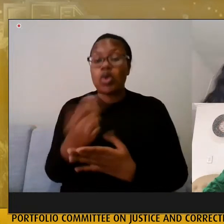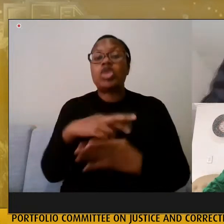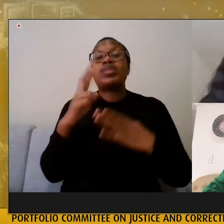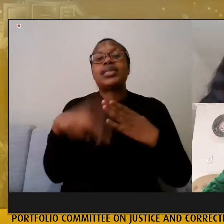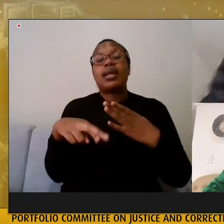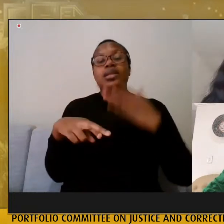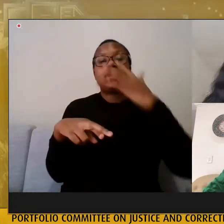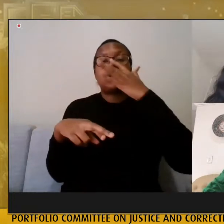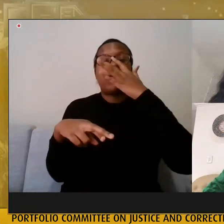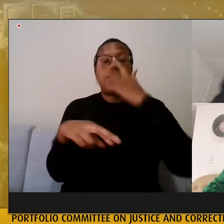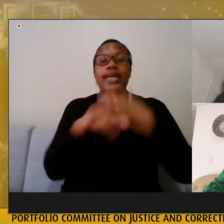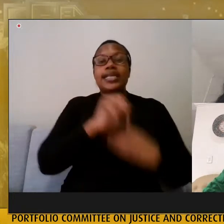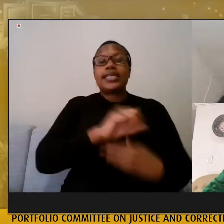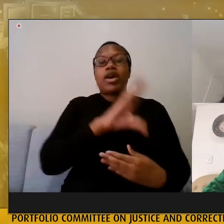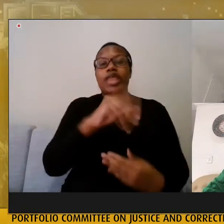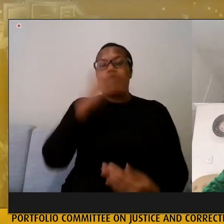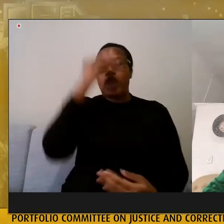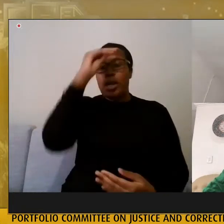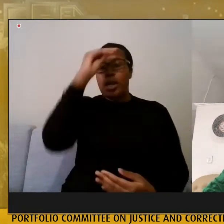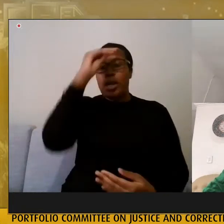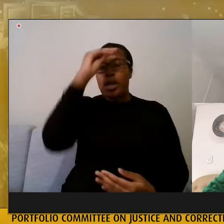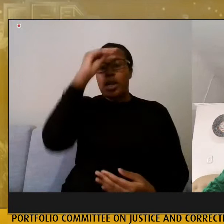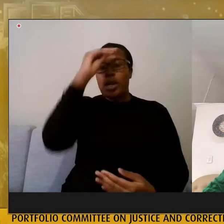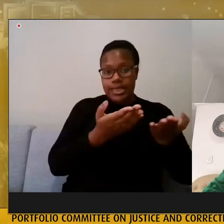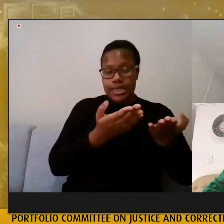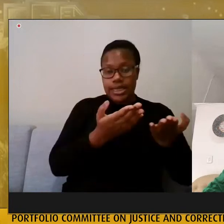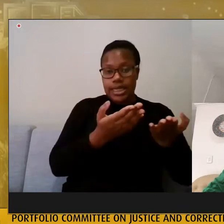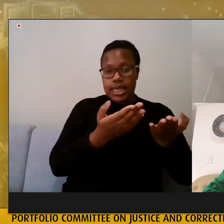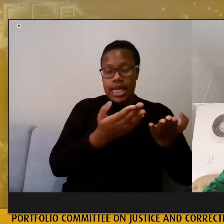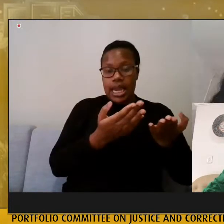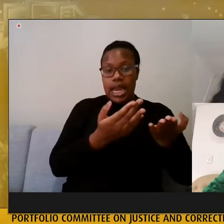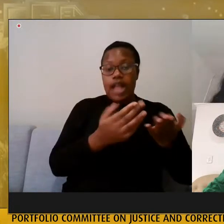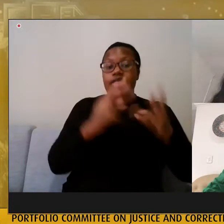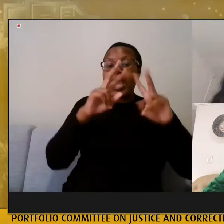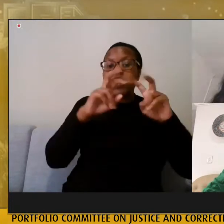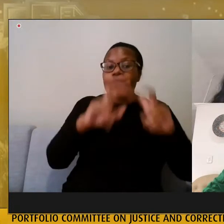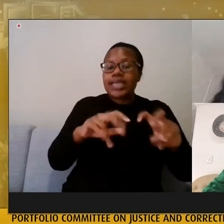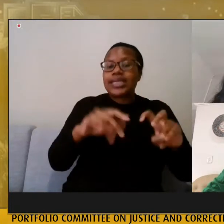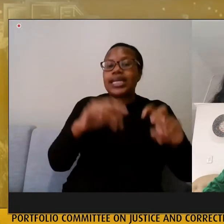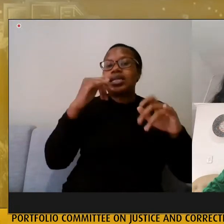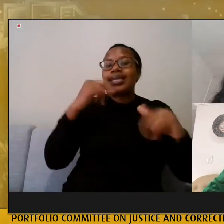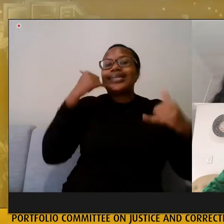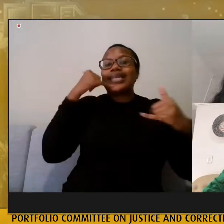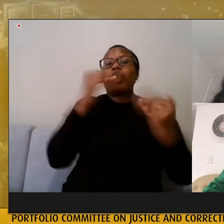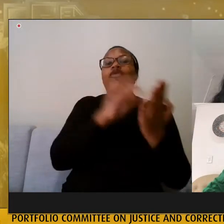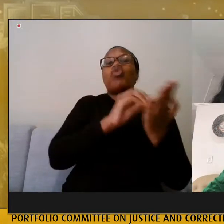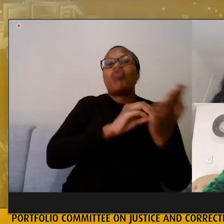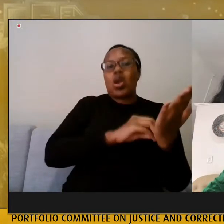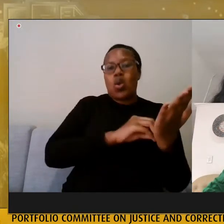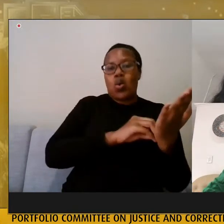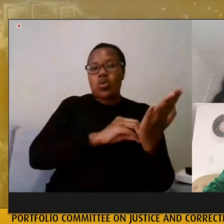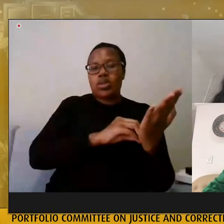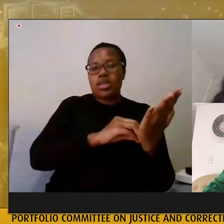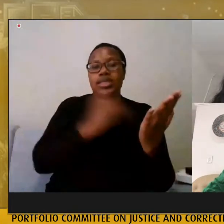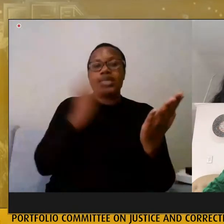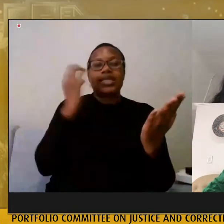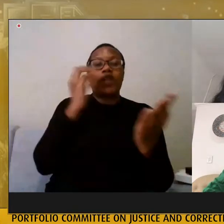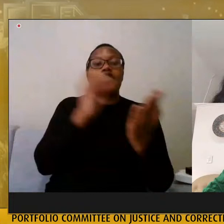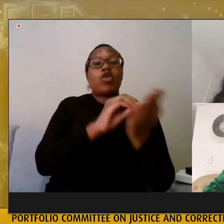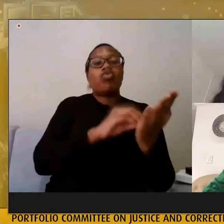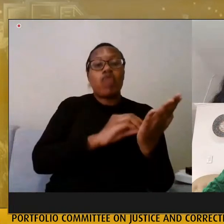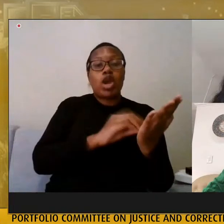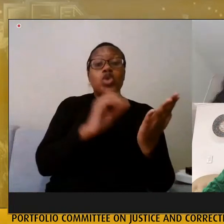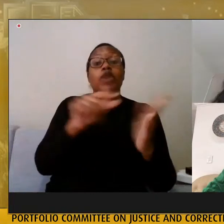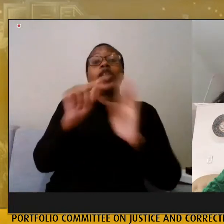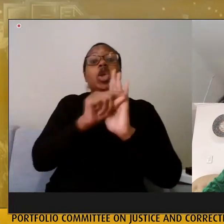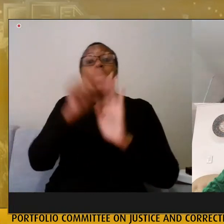South African Police Services investigating the telephone records, the cellular mobile phone records of the accused